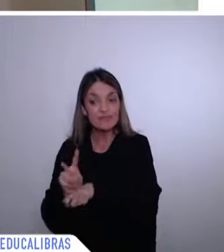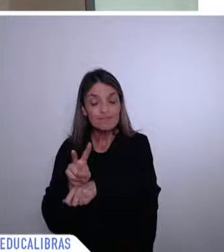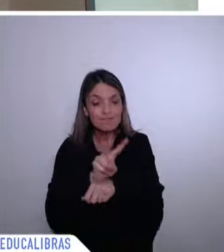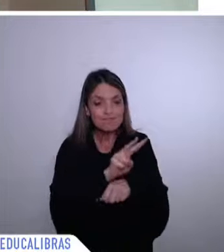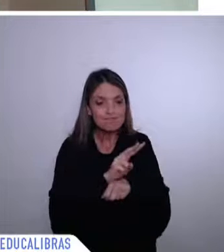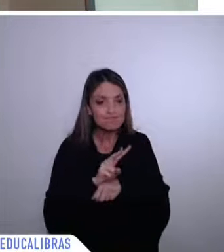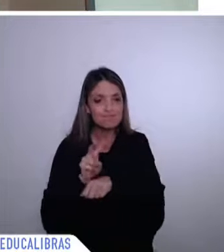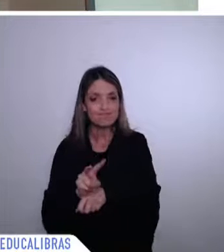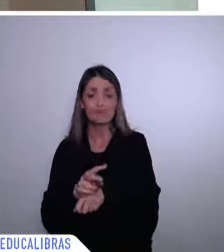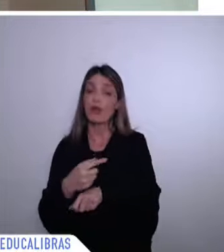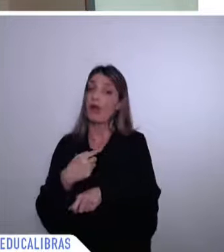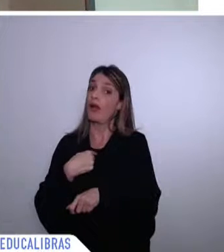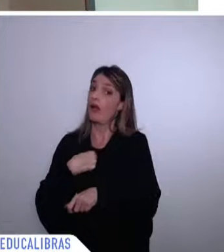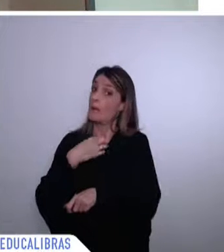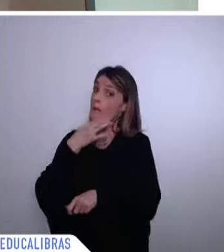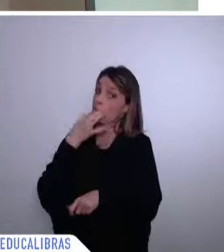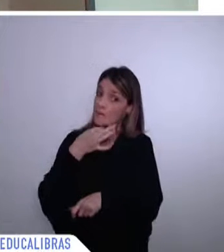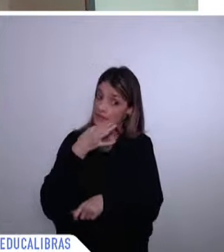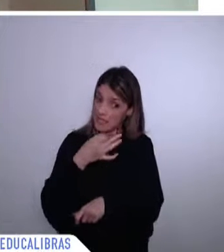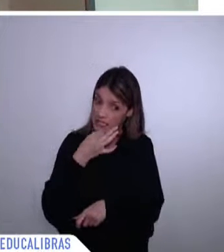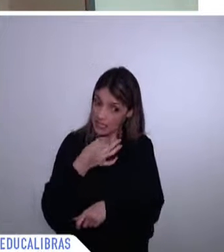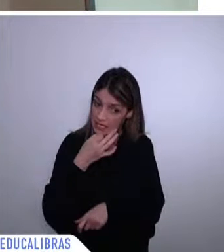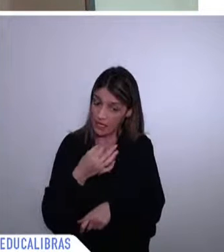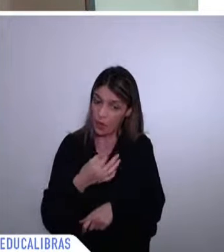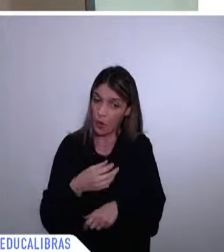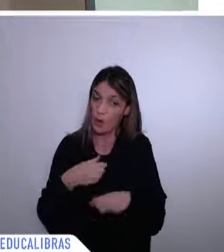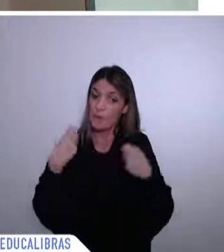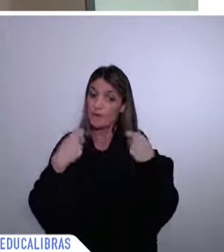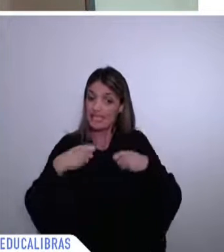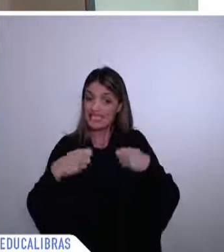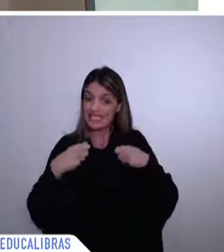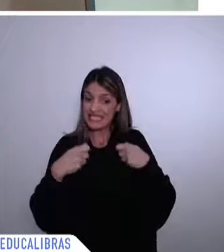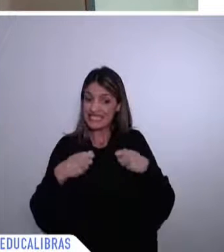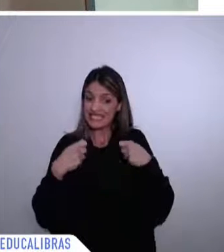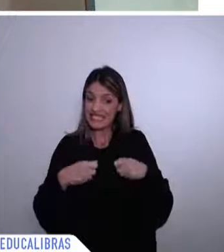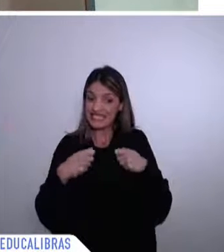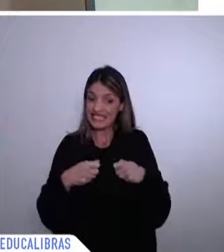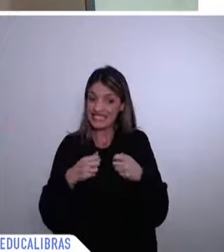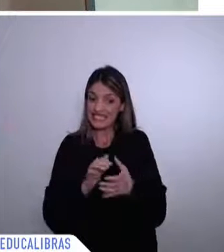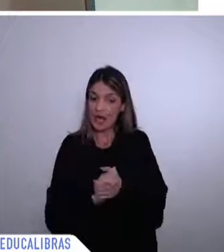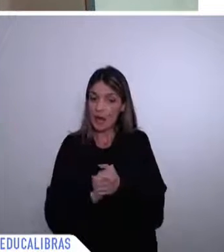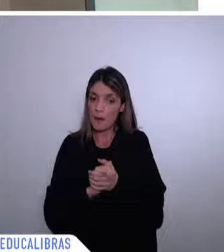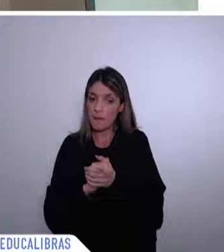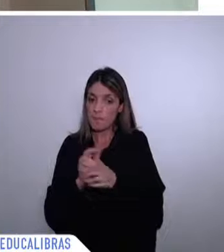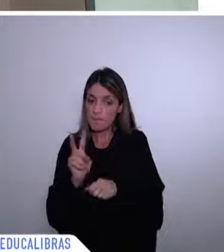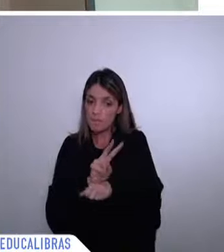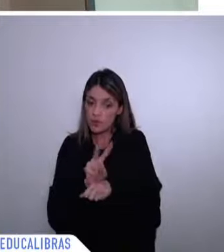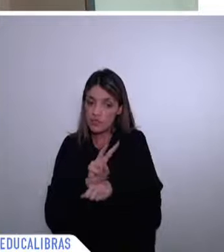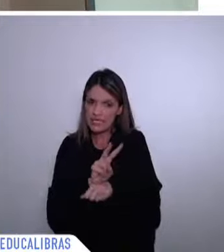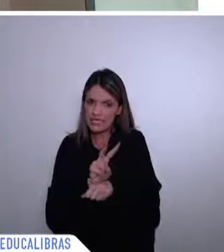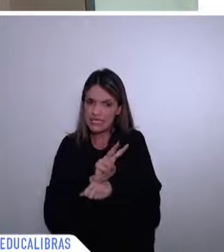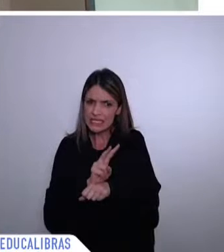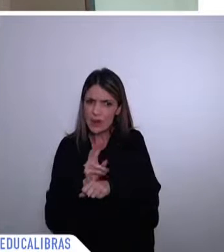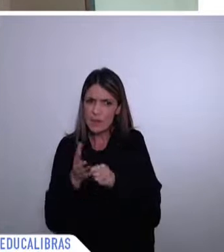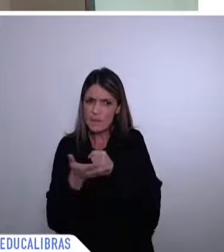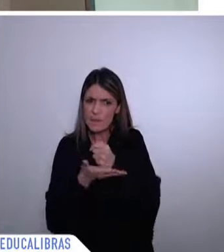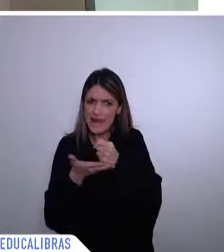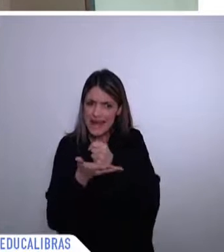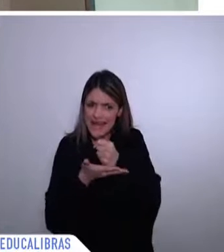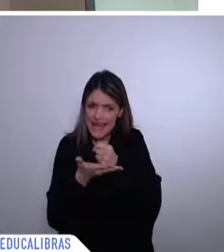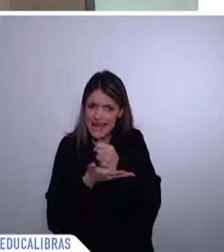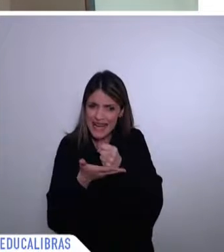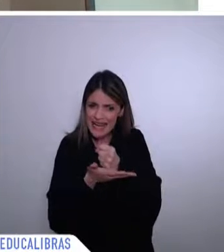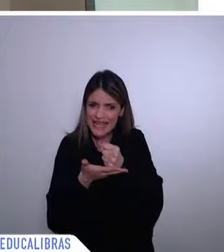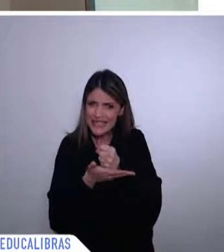of way of working, and considering this a protection, I think we need to create a network